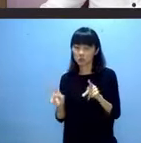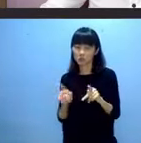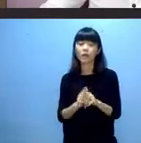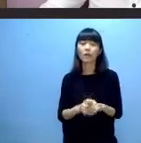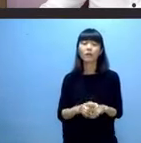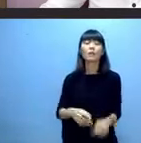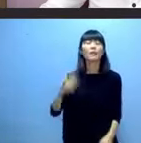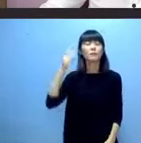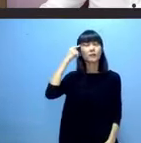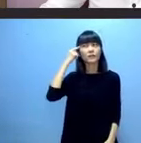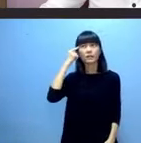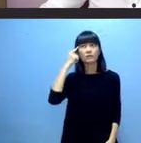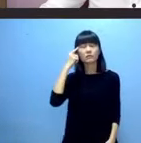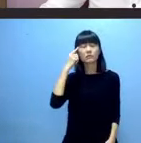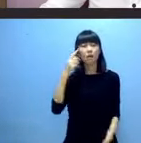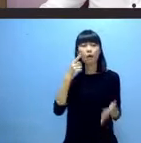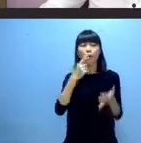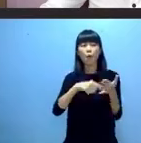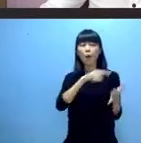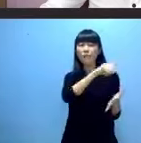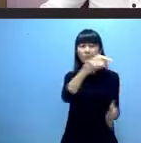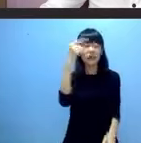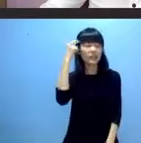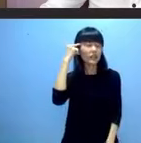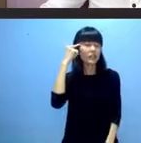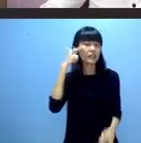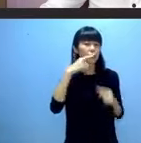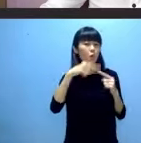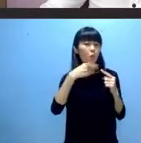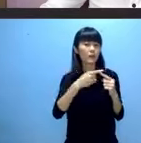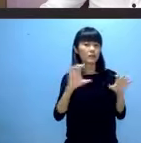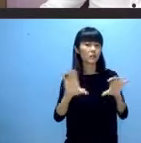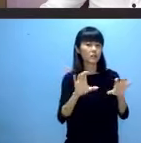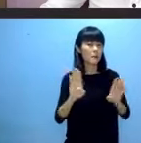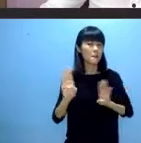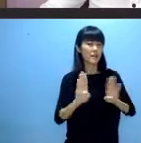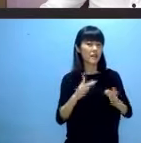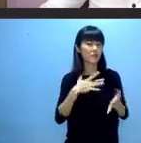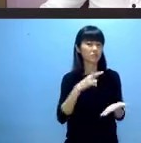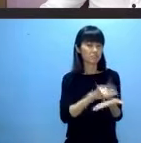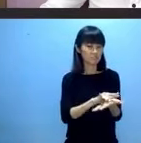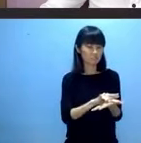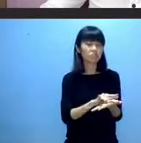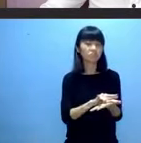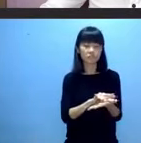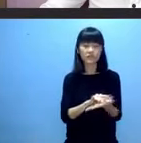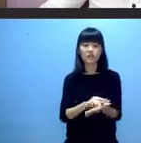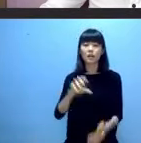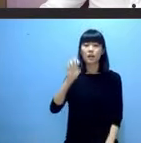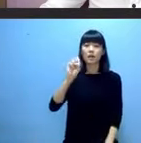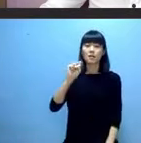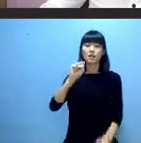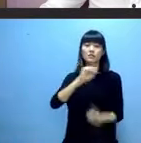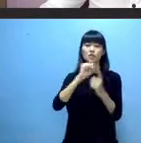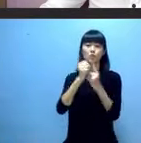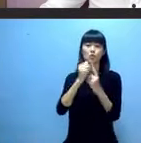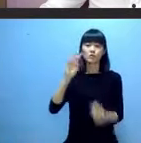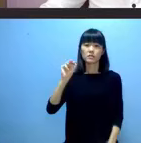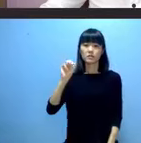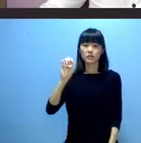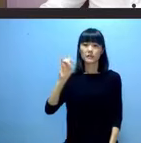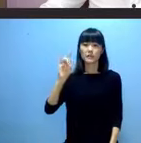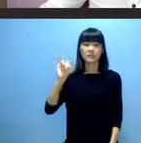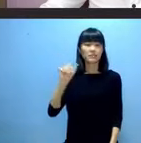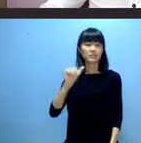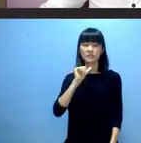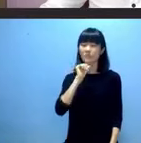actions? And I felt that the way, generally, I think the way that social media has responded to these situations were not very kind as